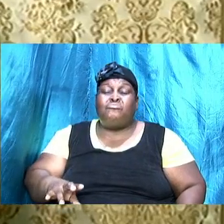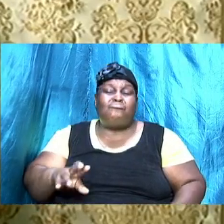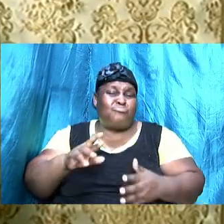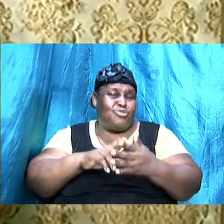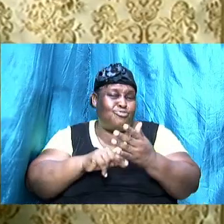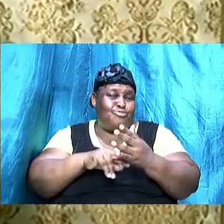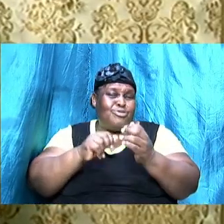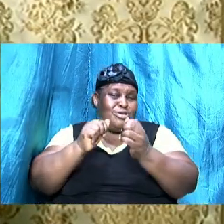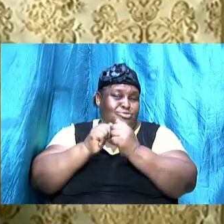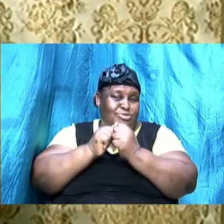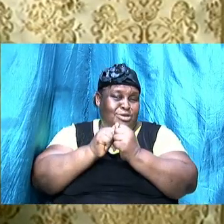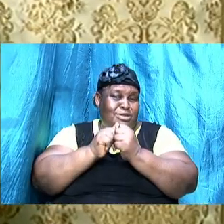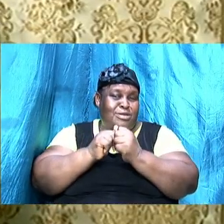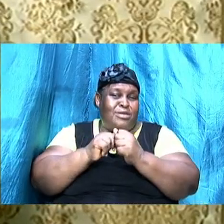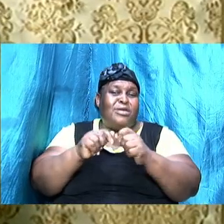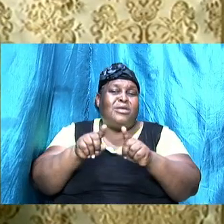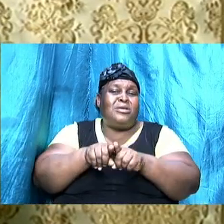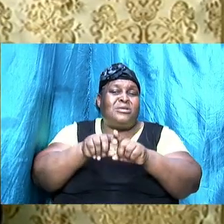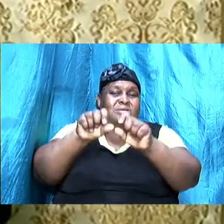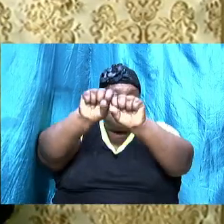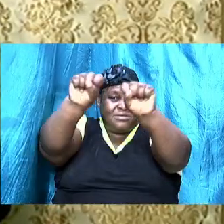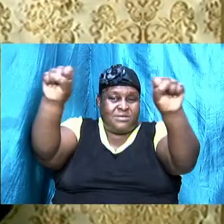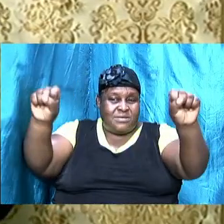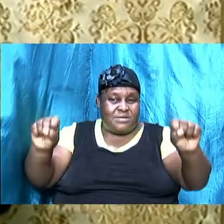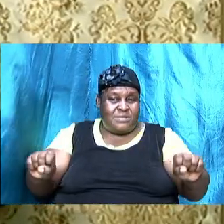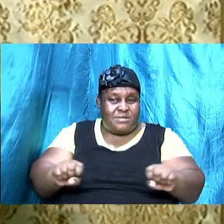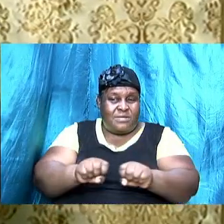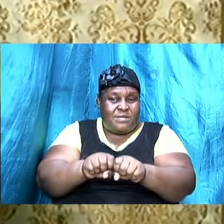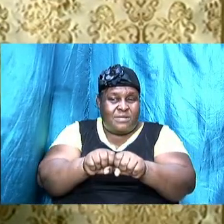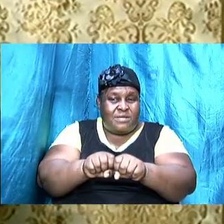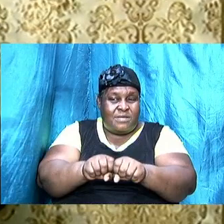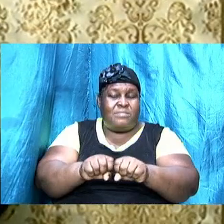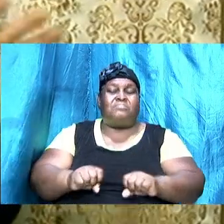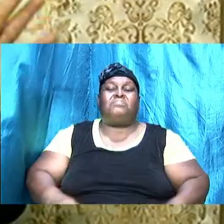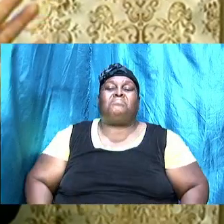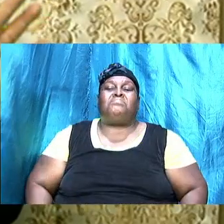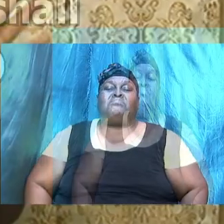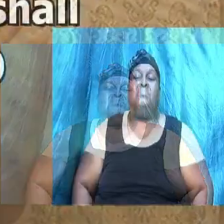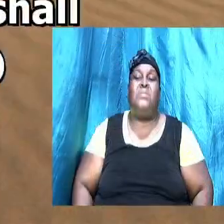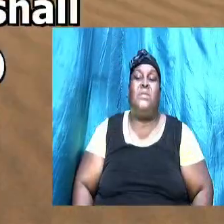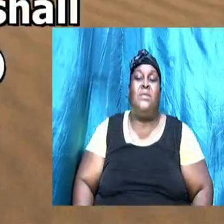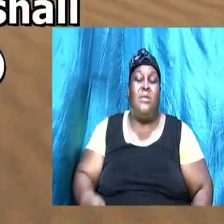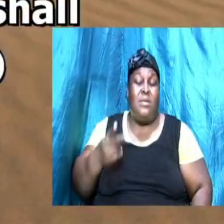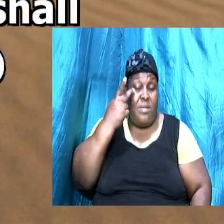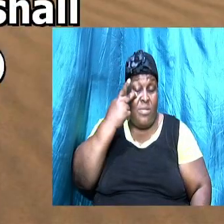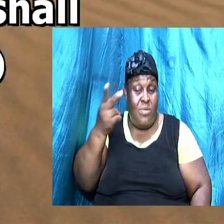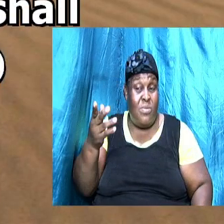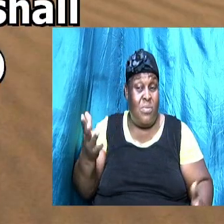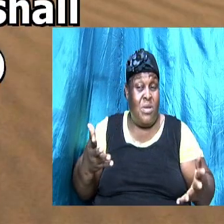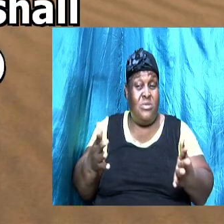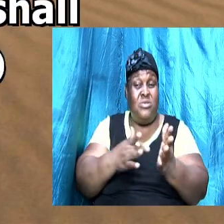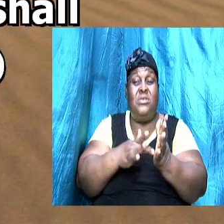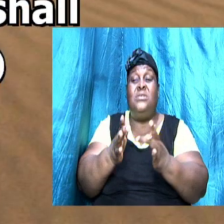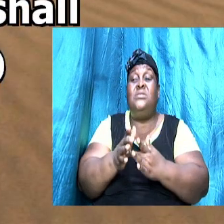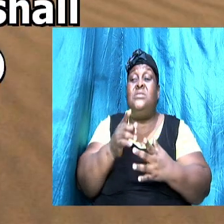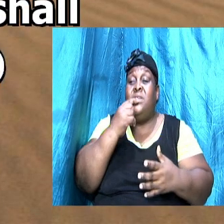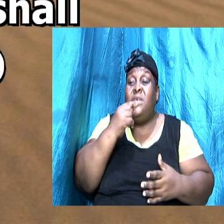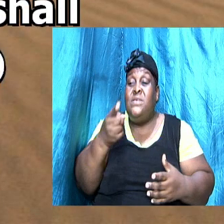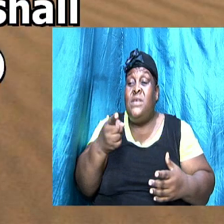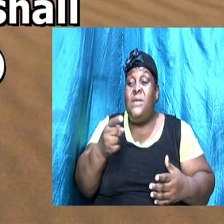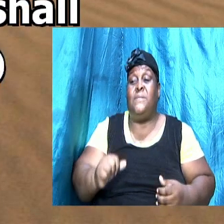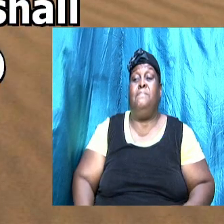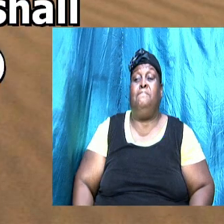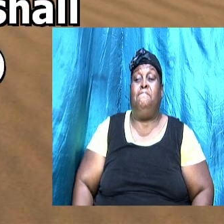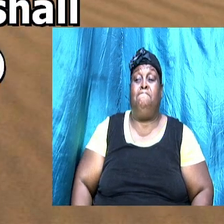together as we put it up on the screen and we read. I want us to look at what Jesus said, and I want us to look at